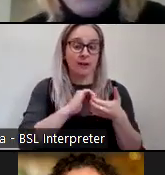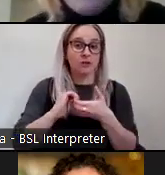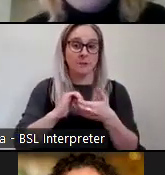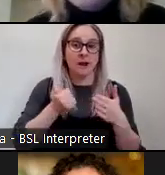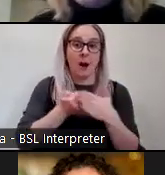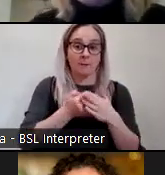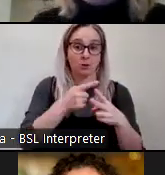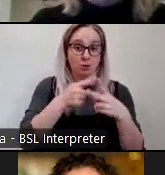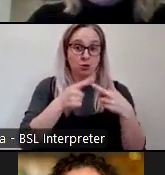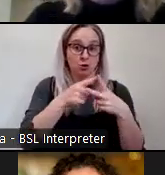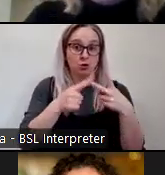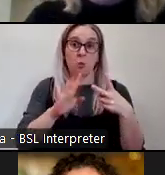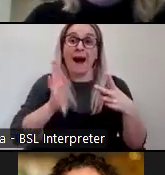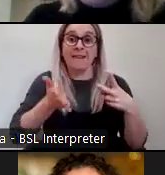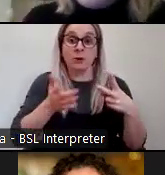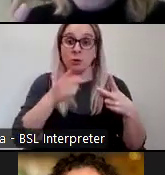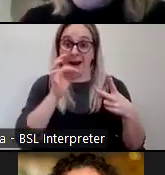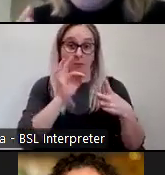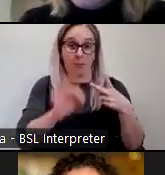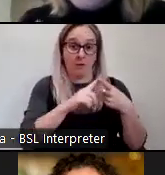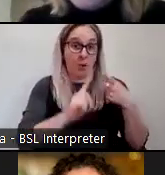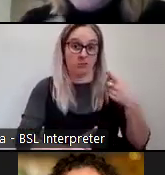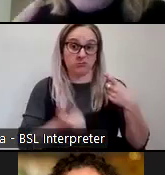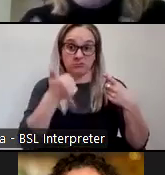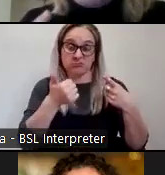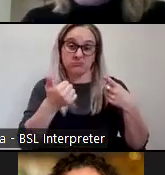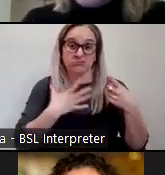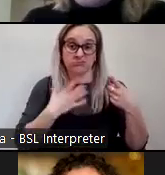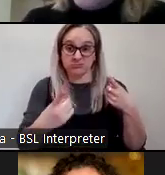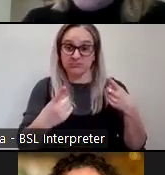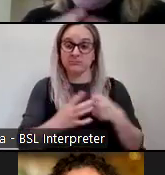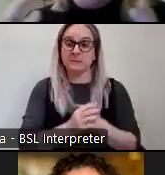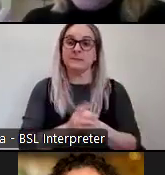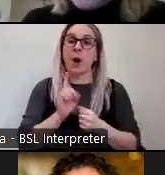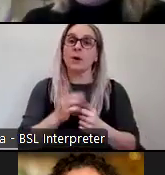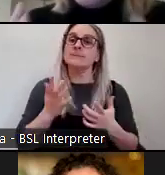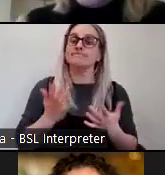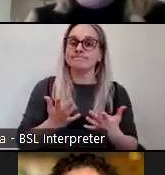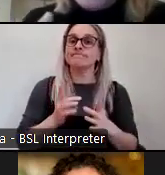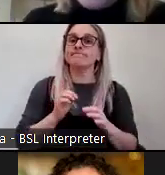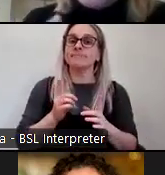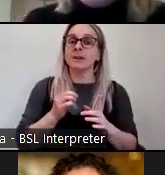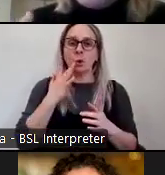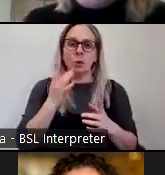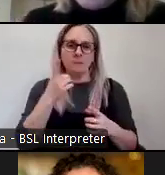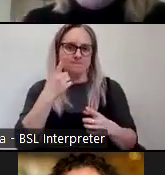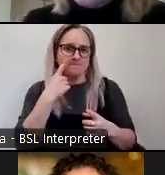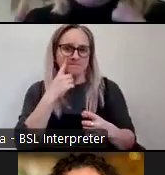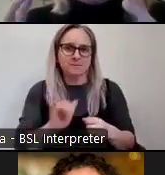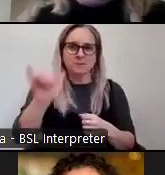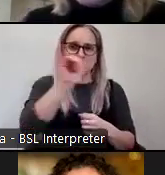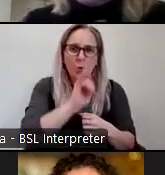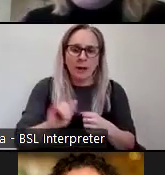to 2. I would really strongly emphasize that when you're looking at which you may apply